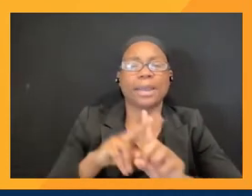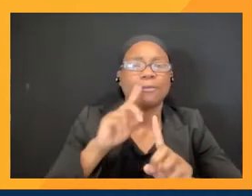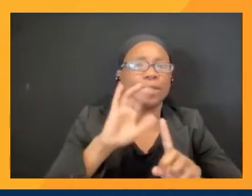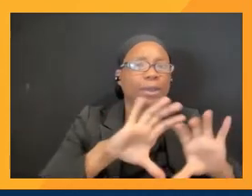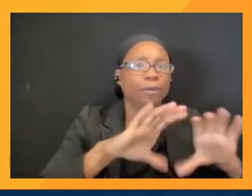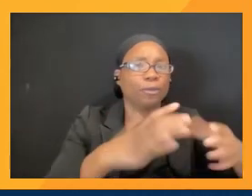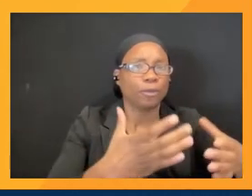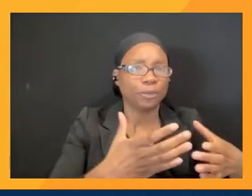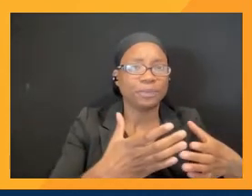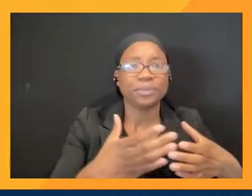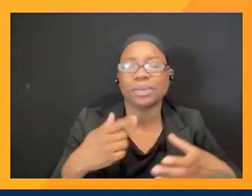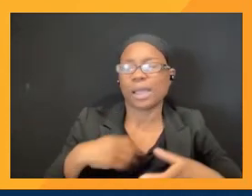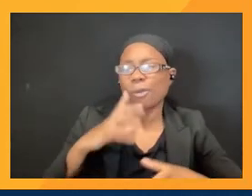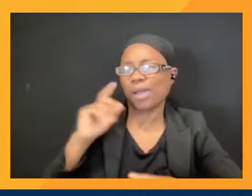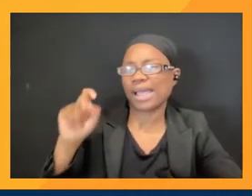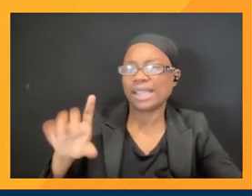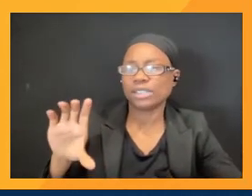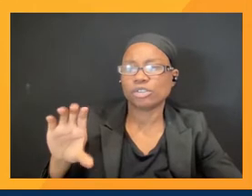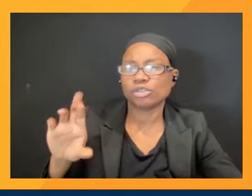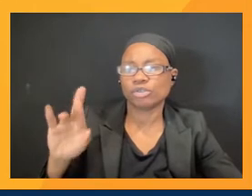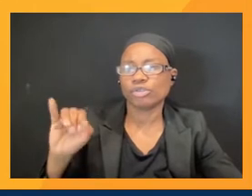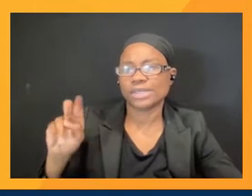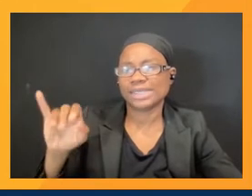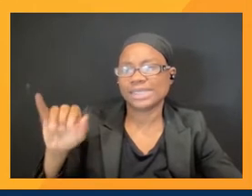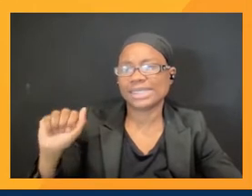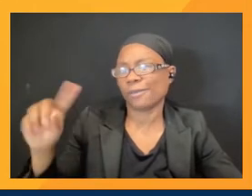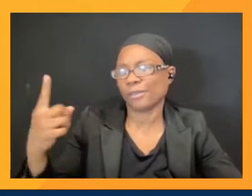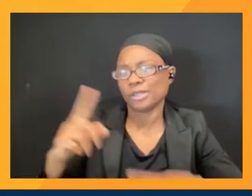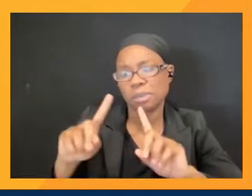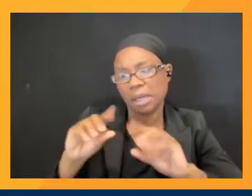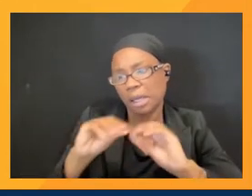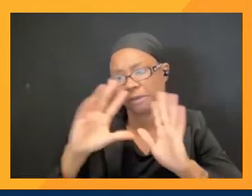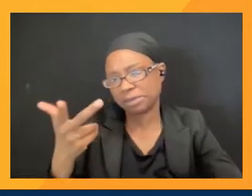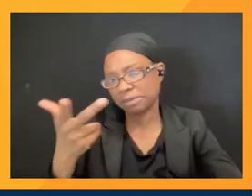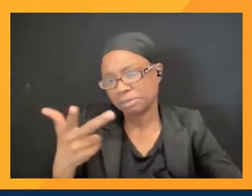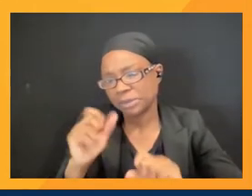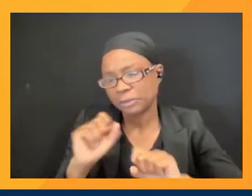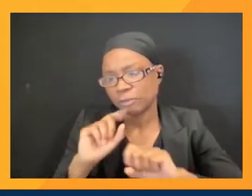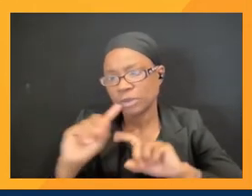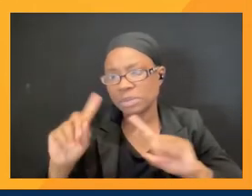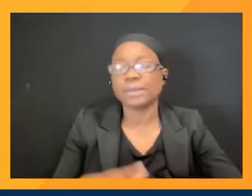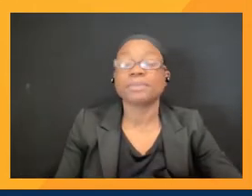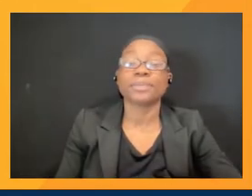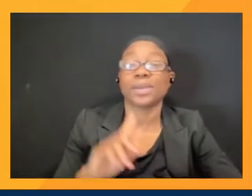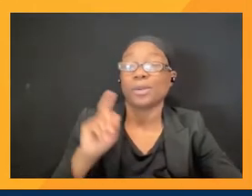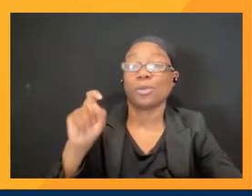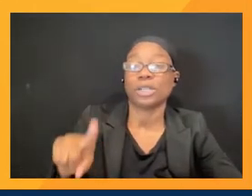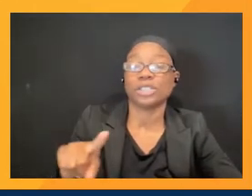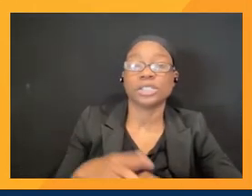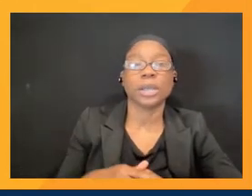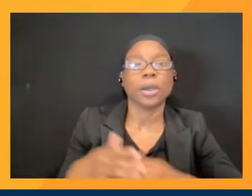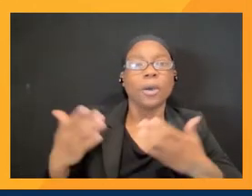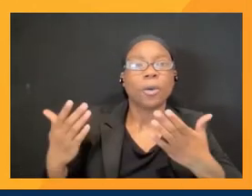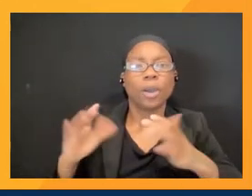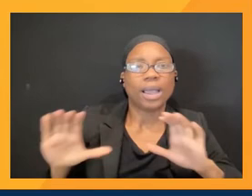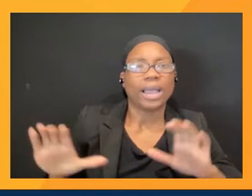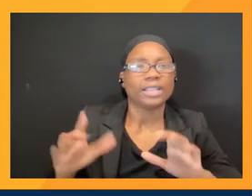right? To not go back to a situation where we don't see that kind